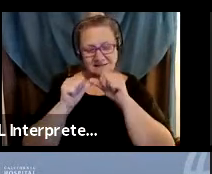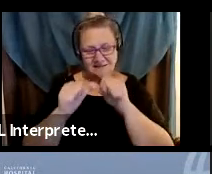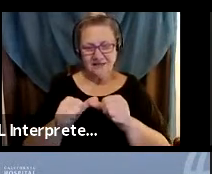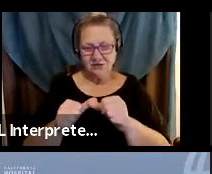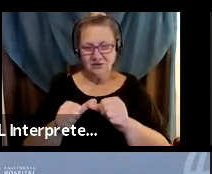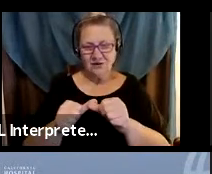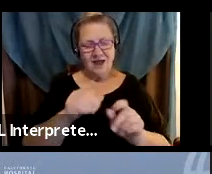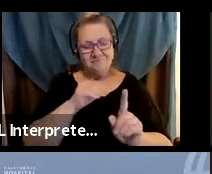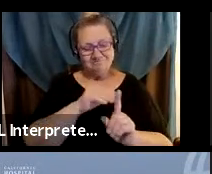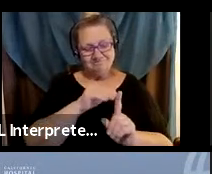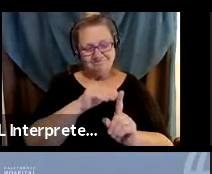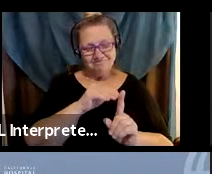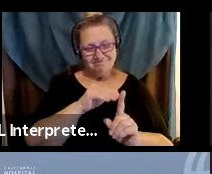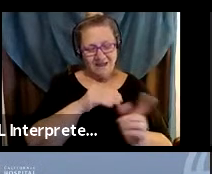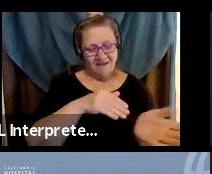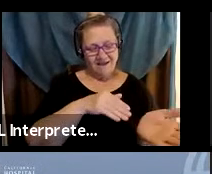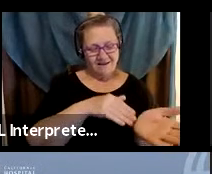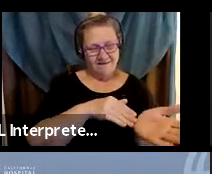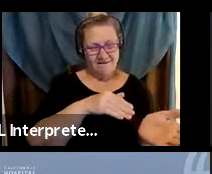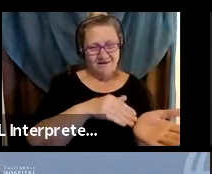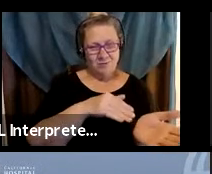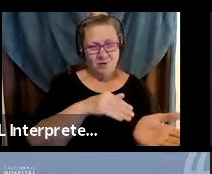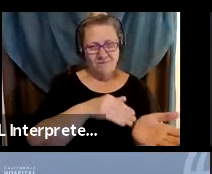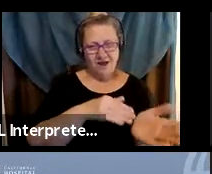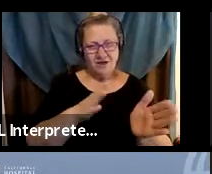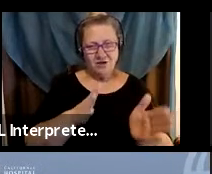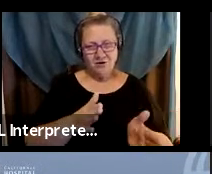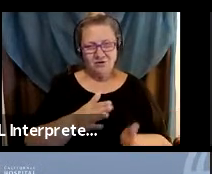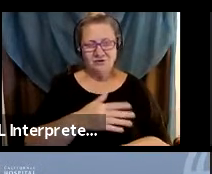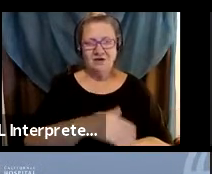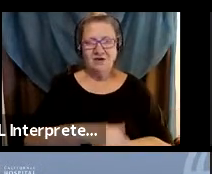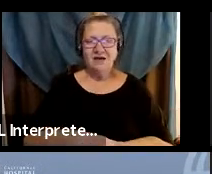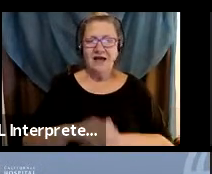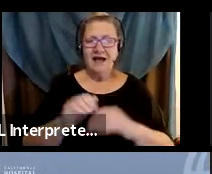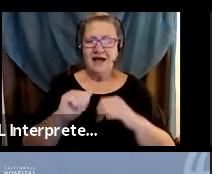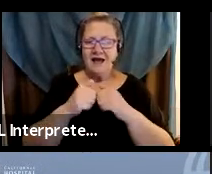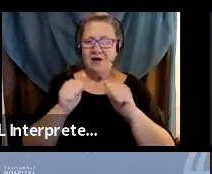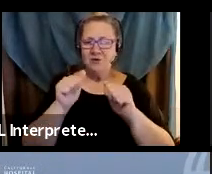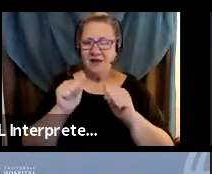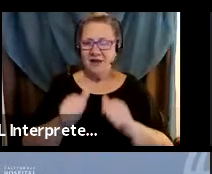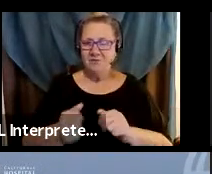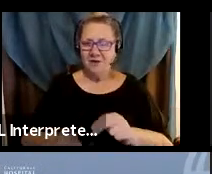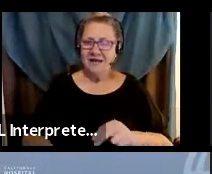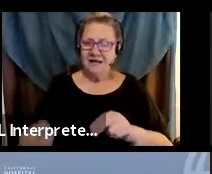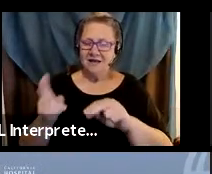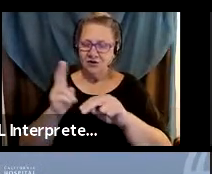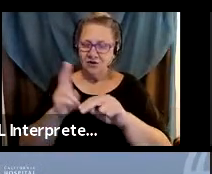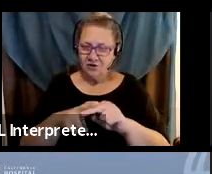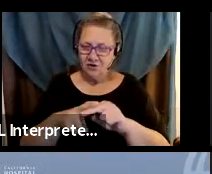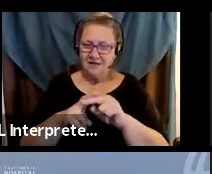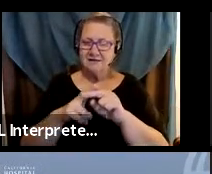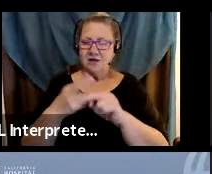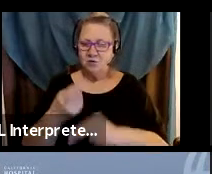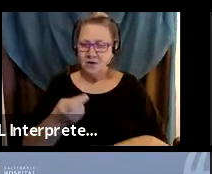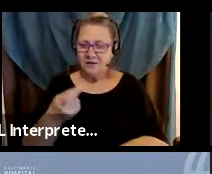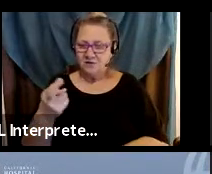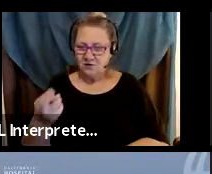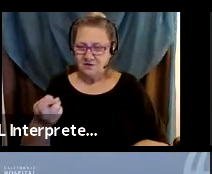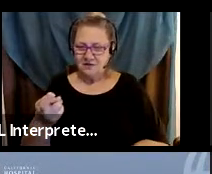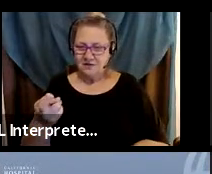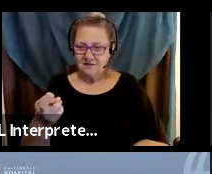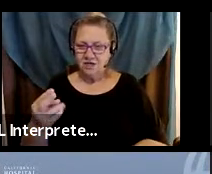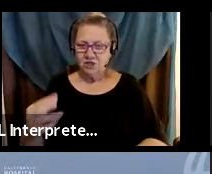to how we can bring the resources in line with the